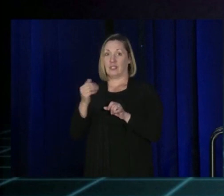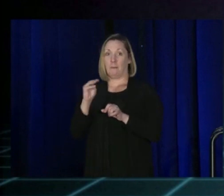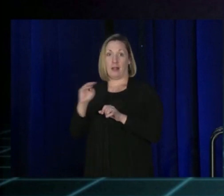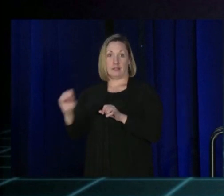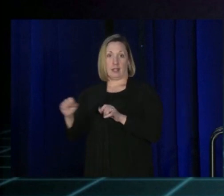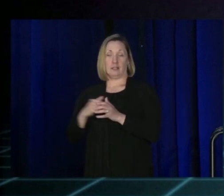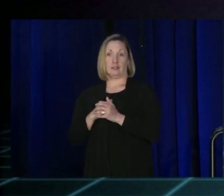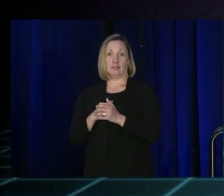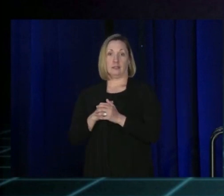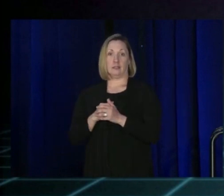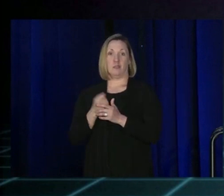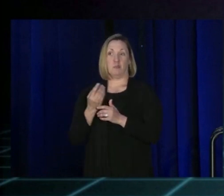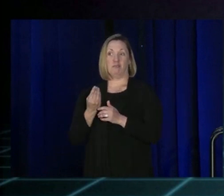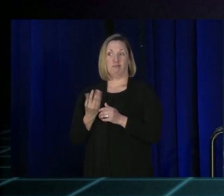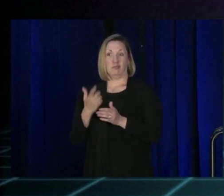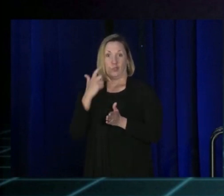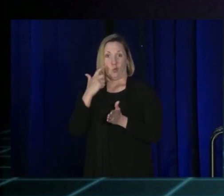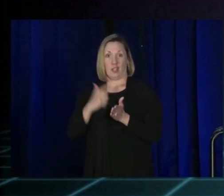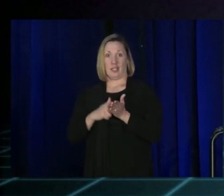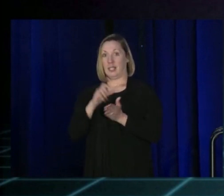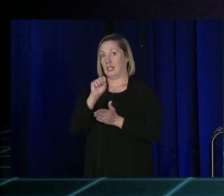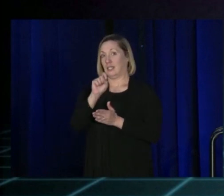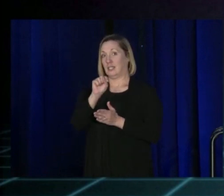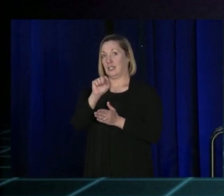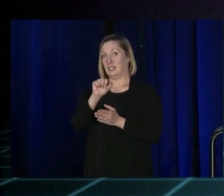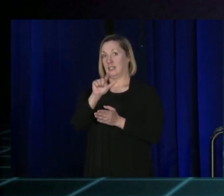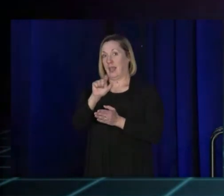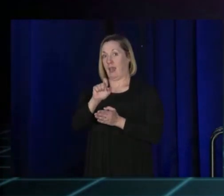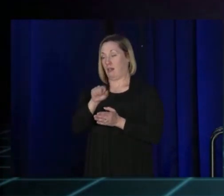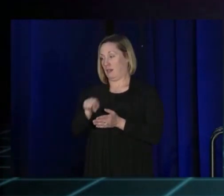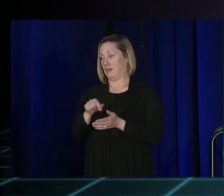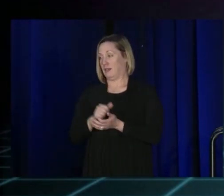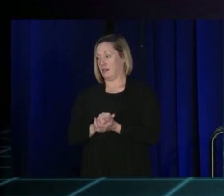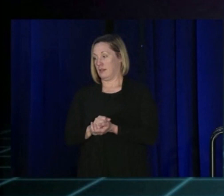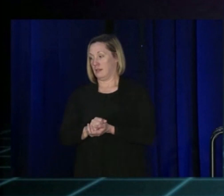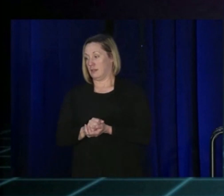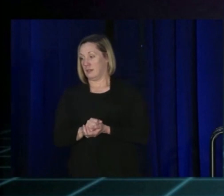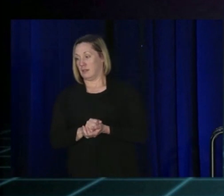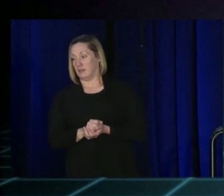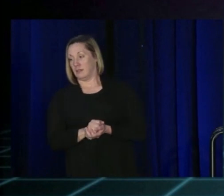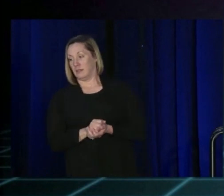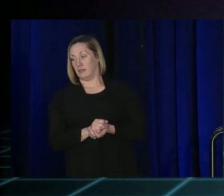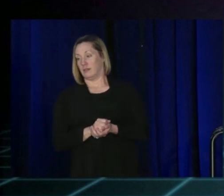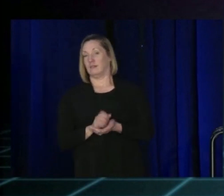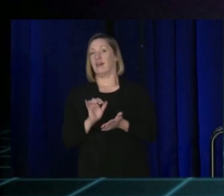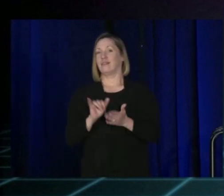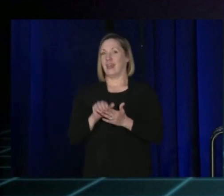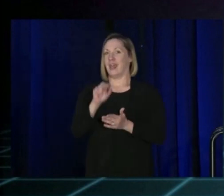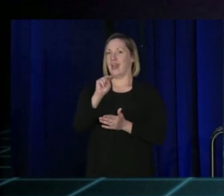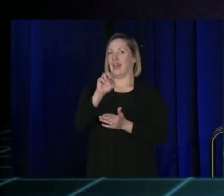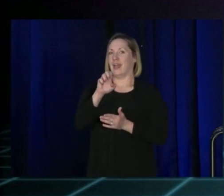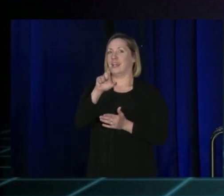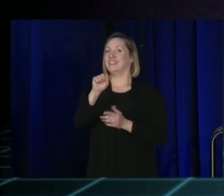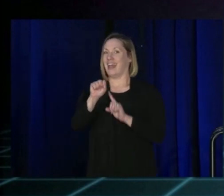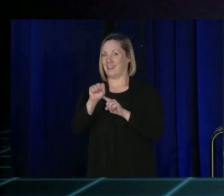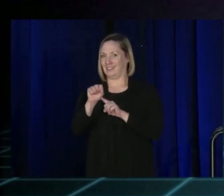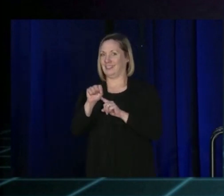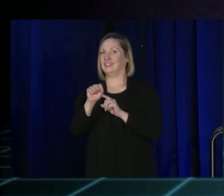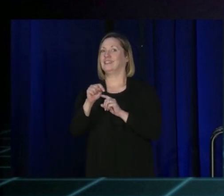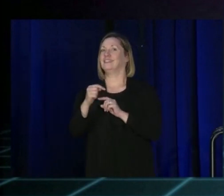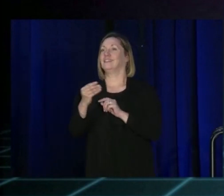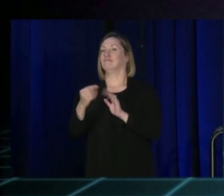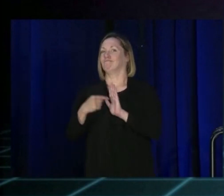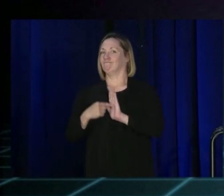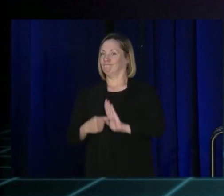to note is this stale right here. And that's Next telling us that it now knows